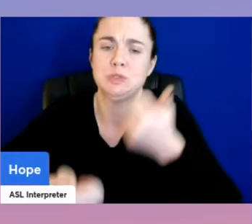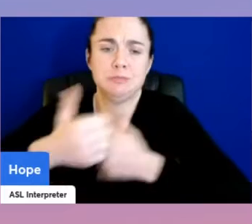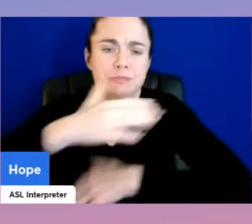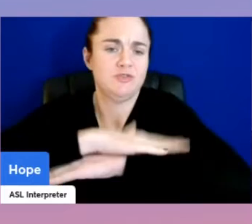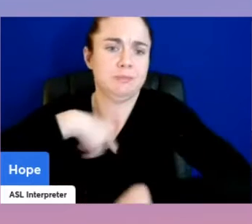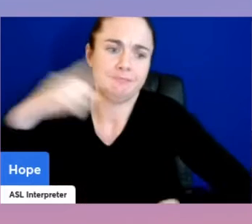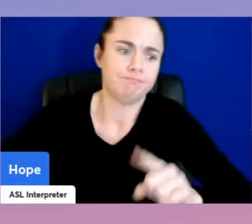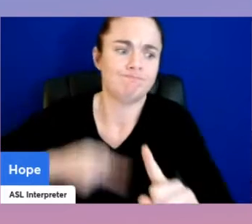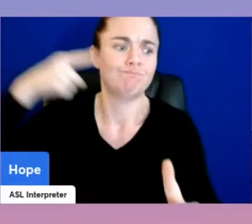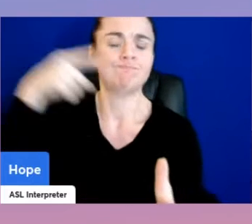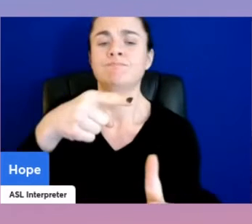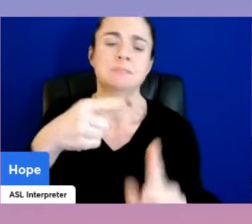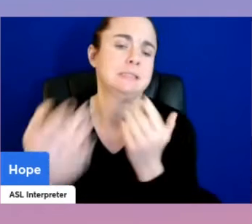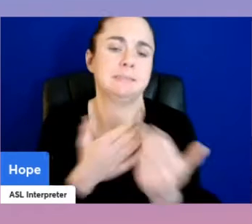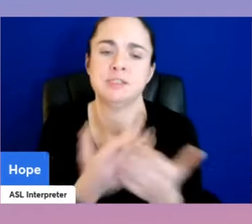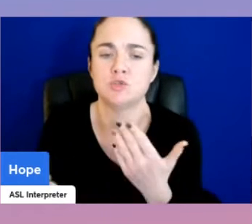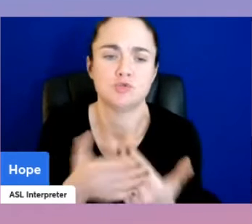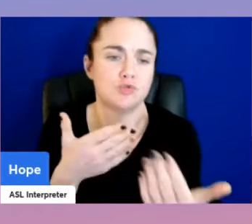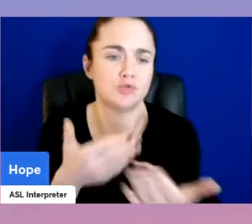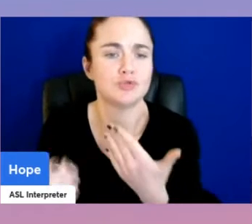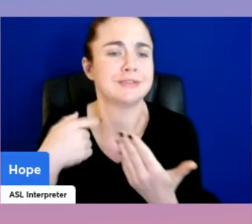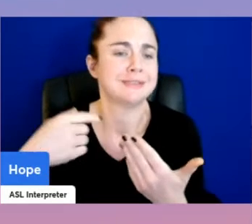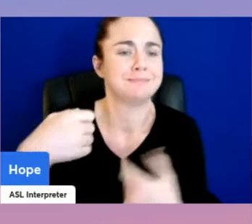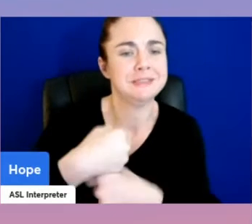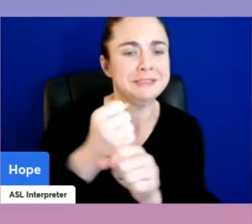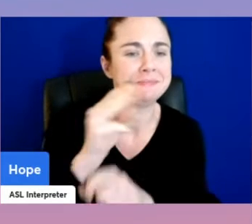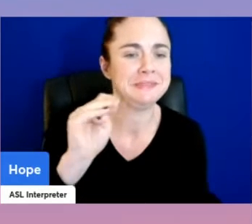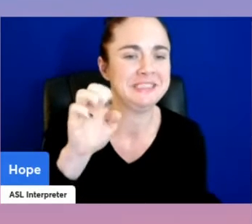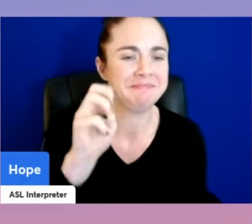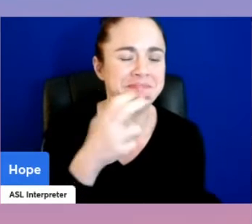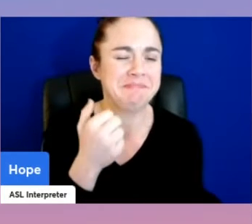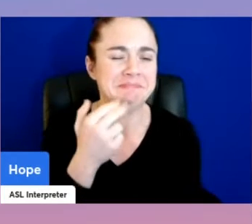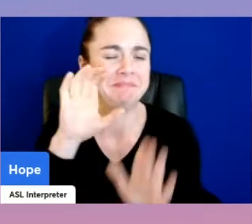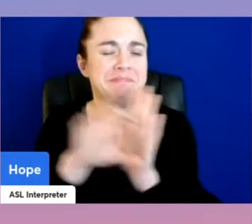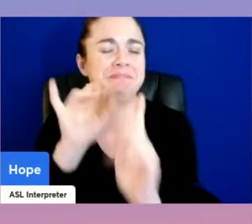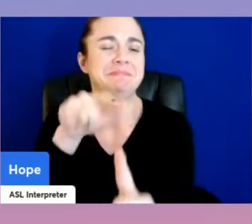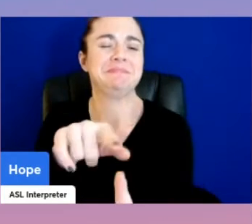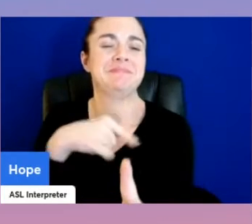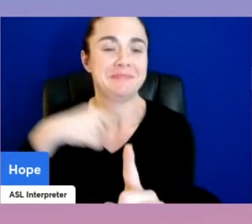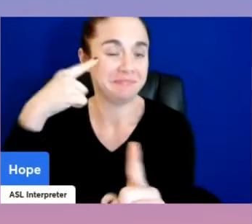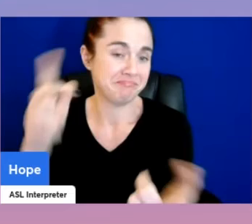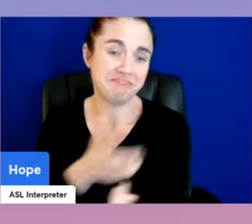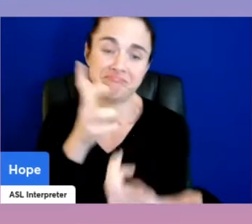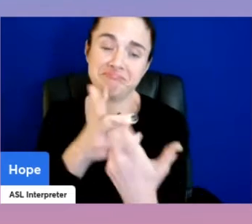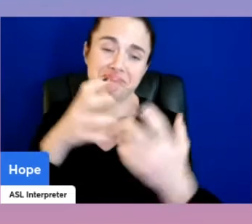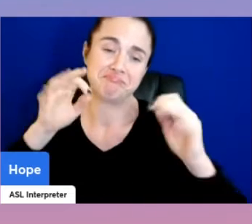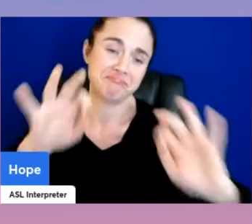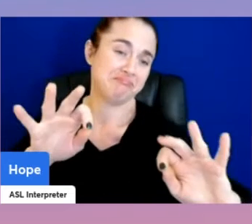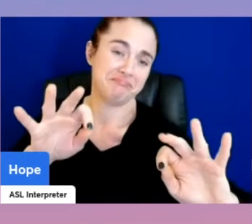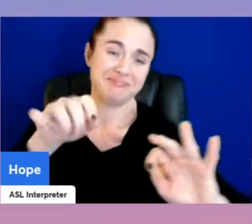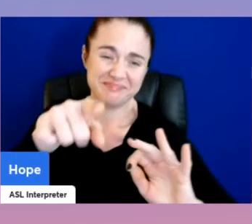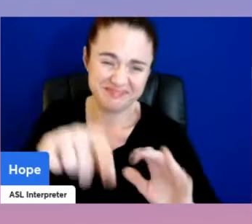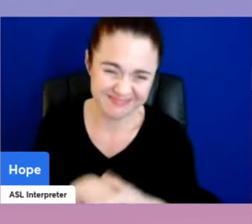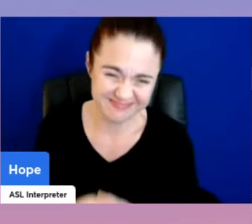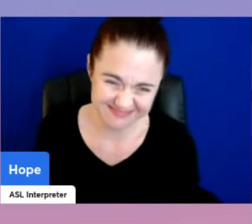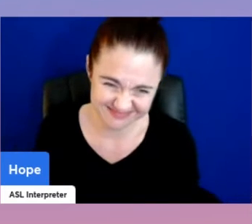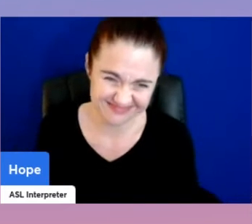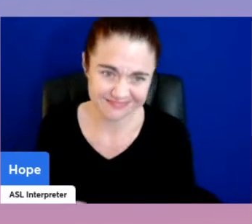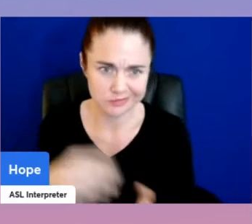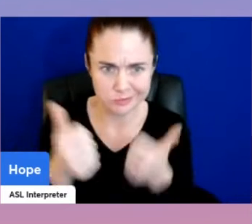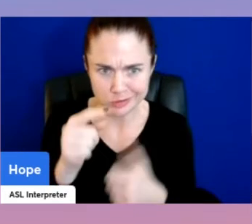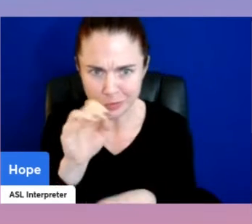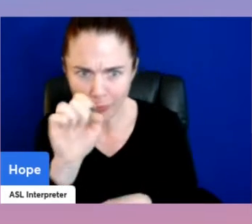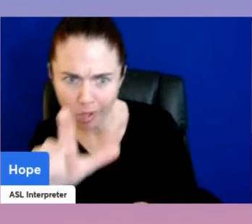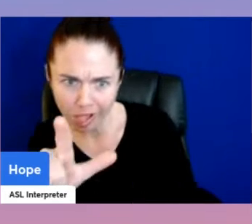So I created this little meme because I think it's pretty fitting, and it's like, what tool